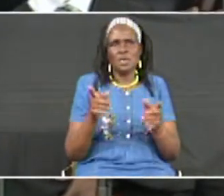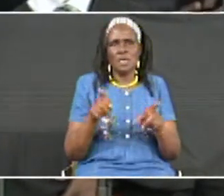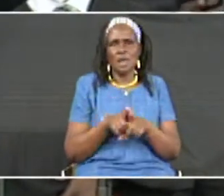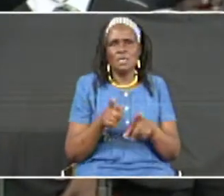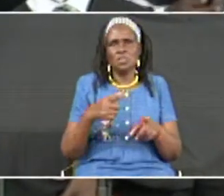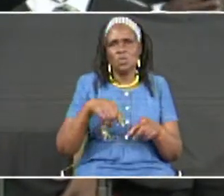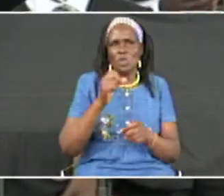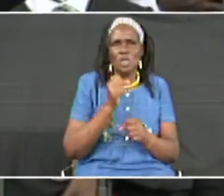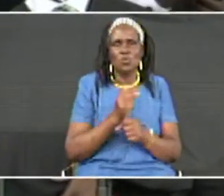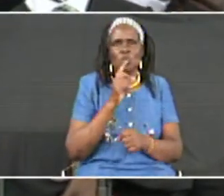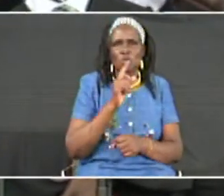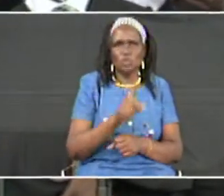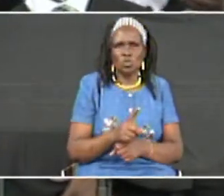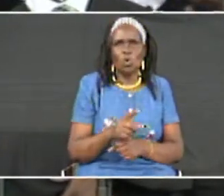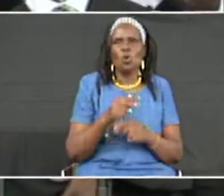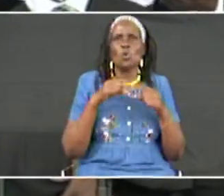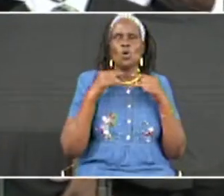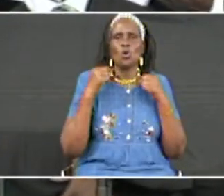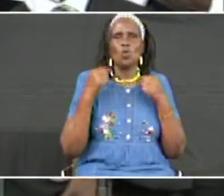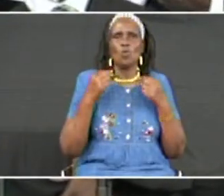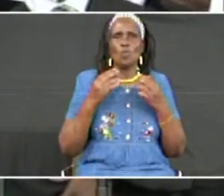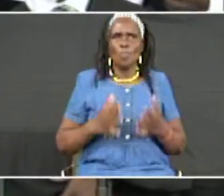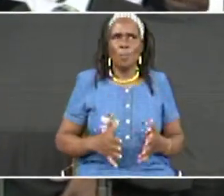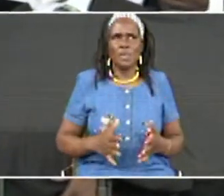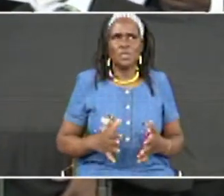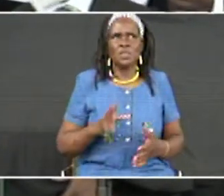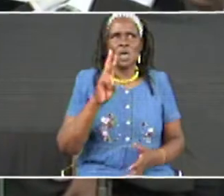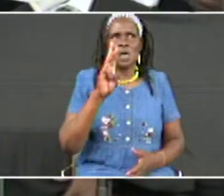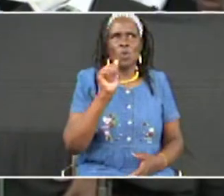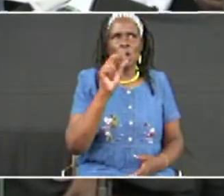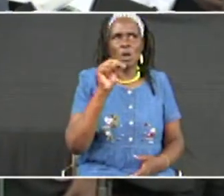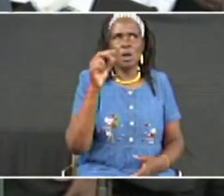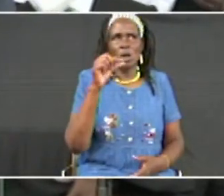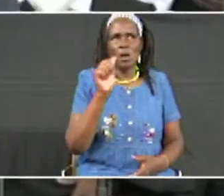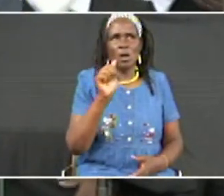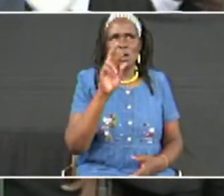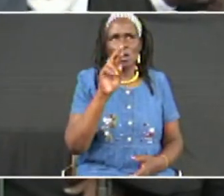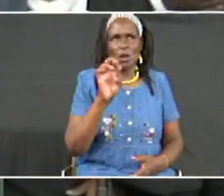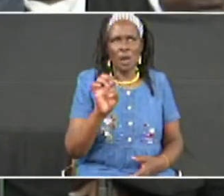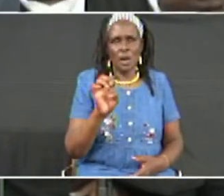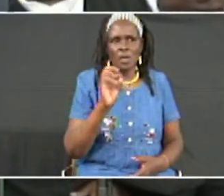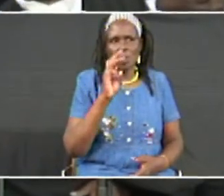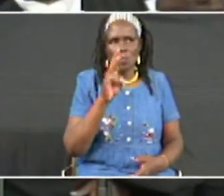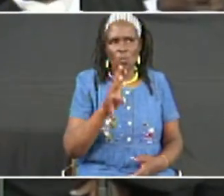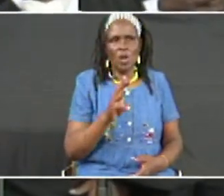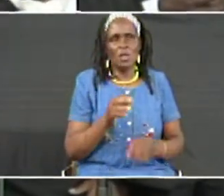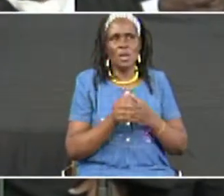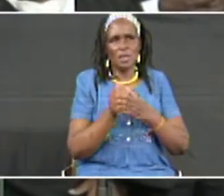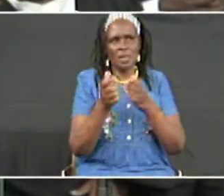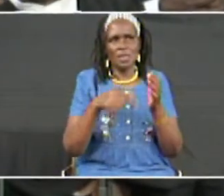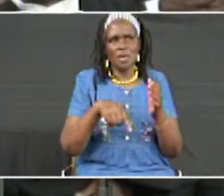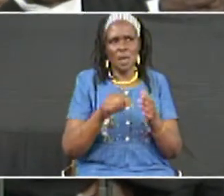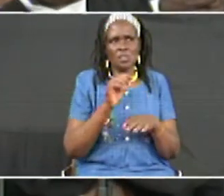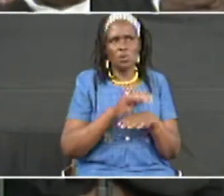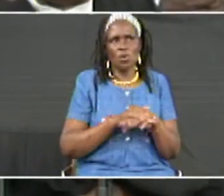so, Pastor Wangari Benson will be leading us in the benediction.